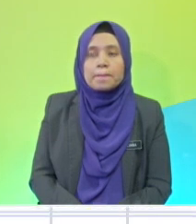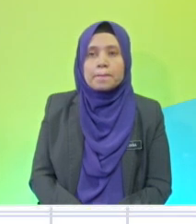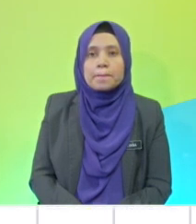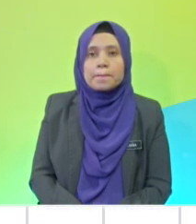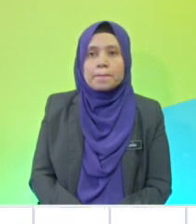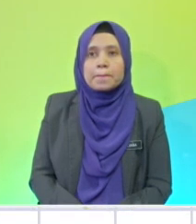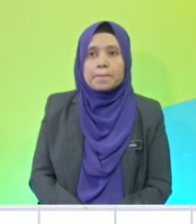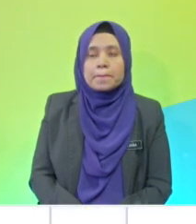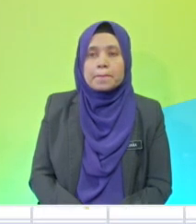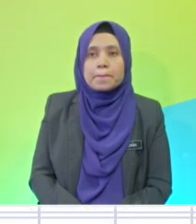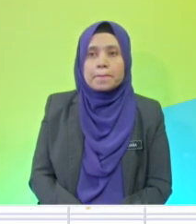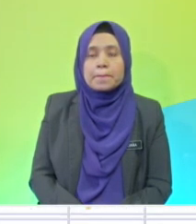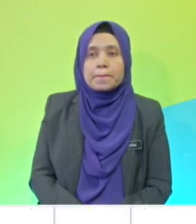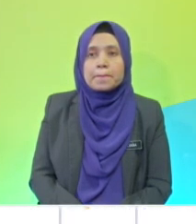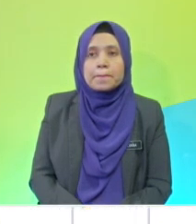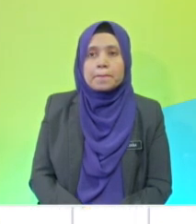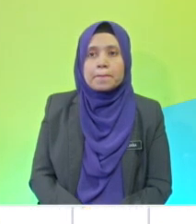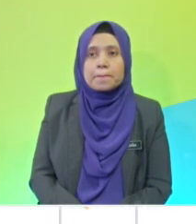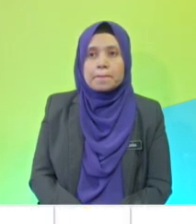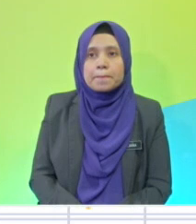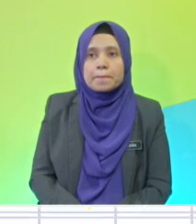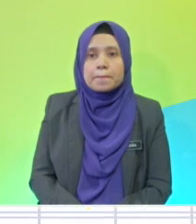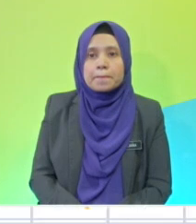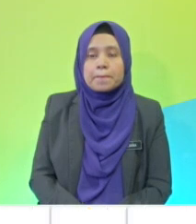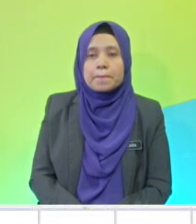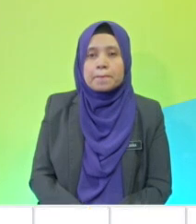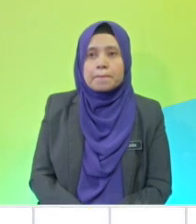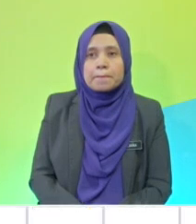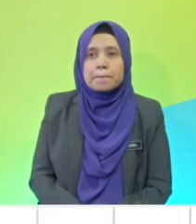Shahira, can you please read the sentences?